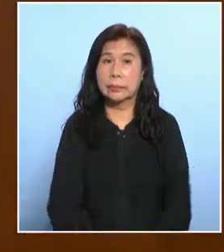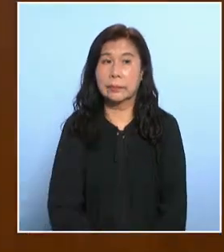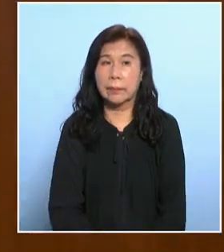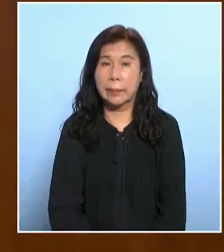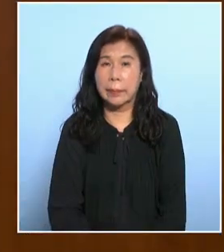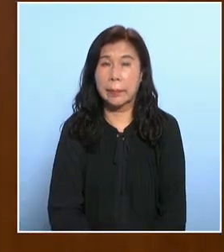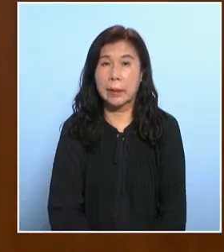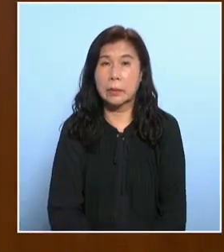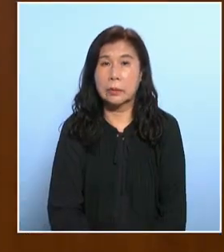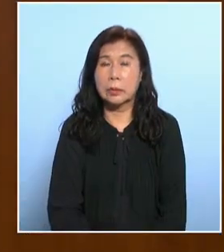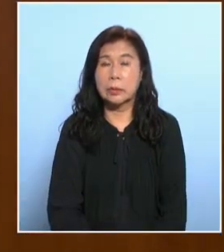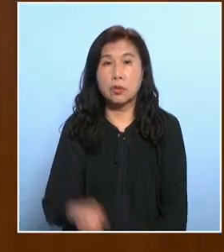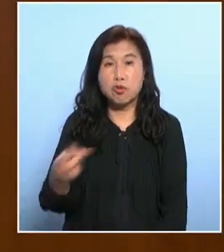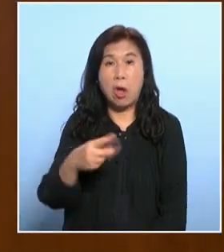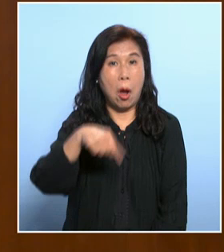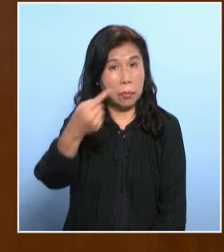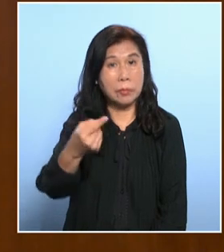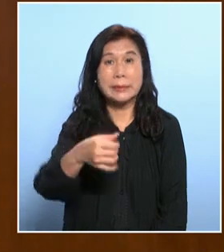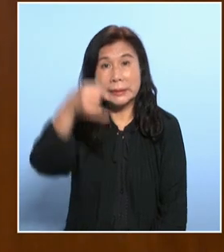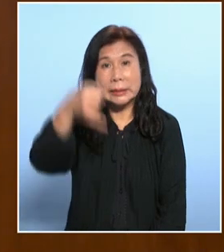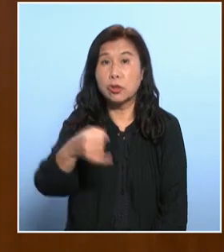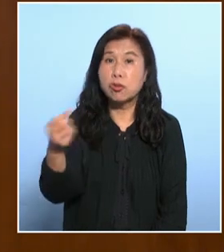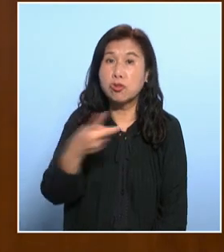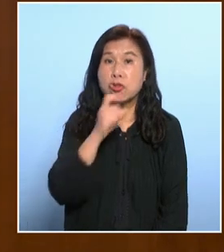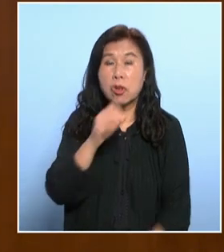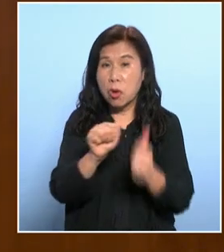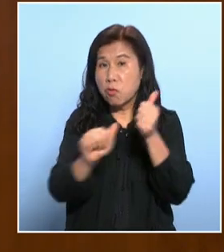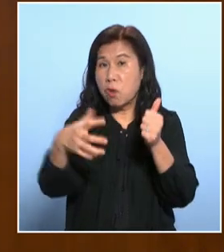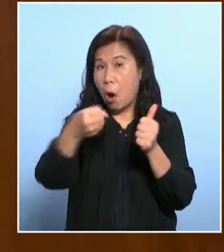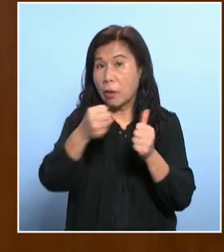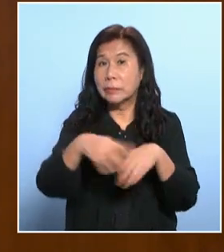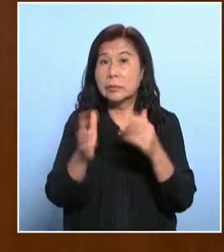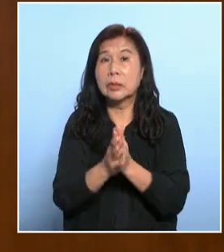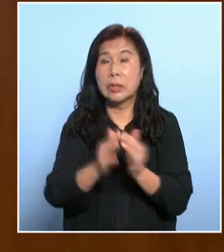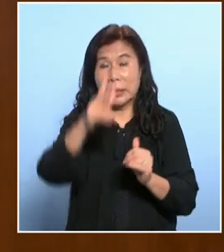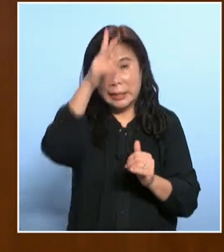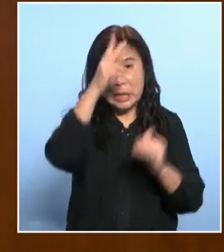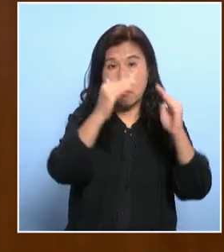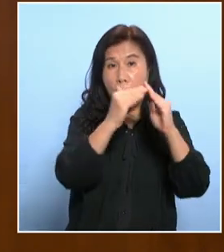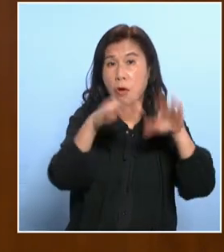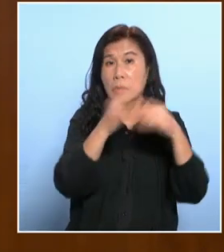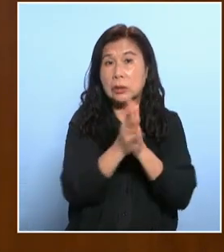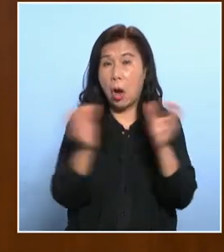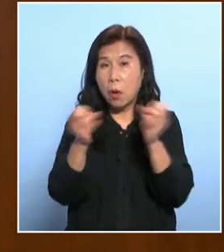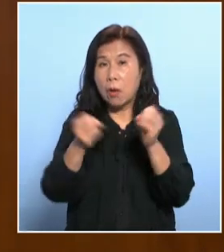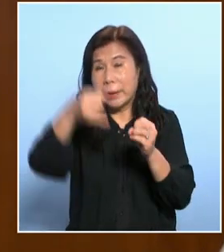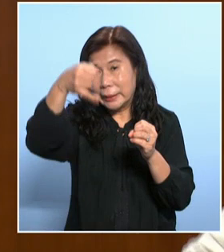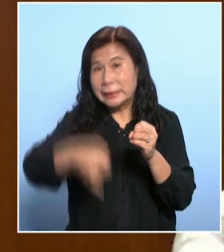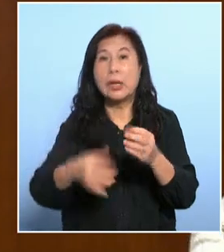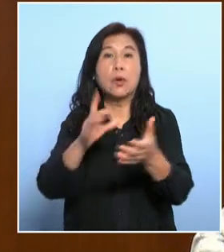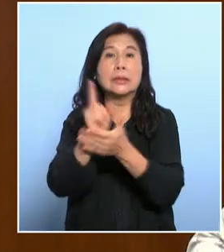this along with the raise in health service charges. Together with the deputy chairman, we